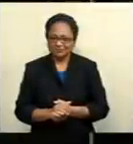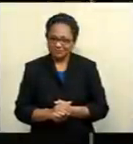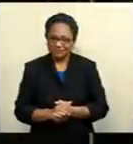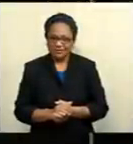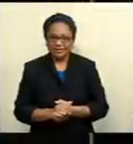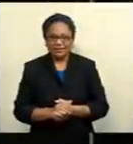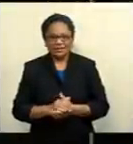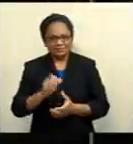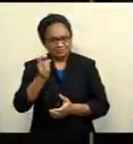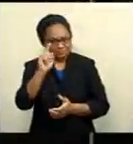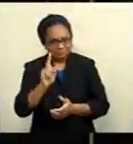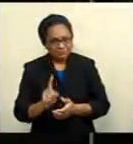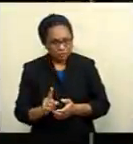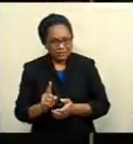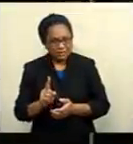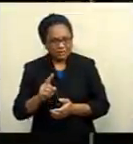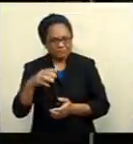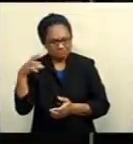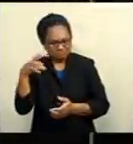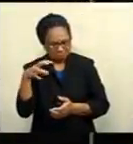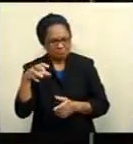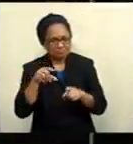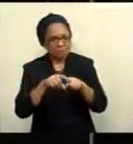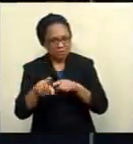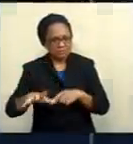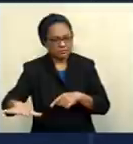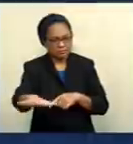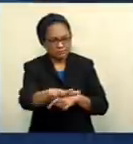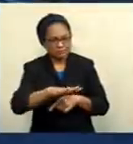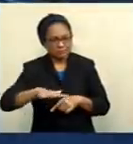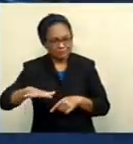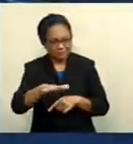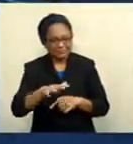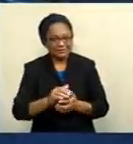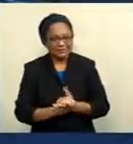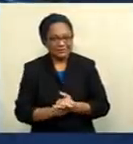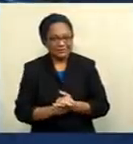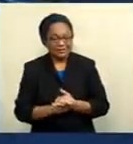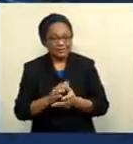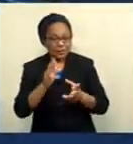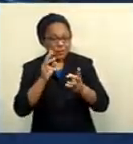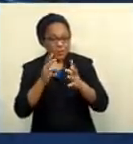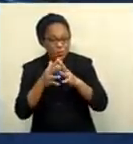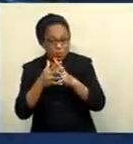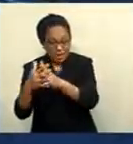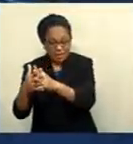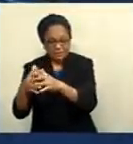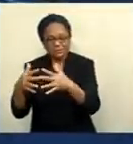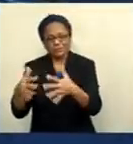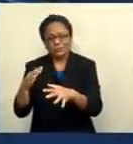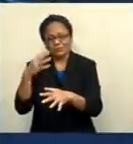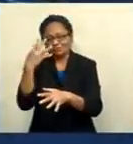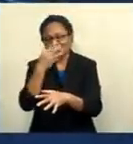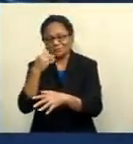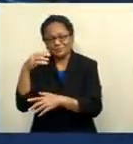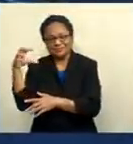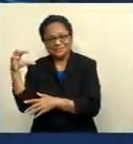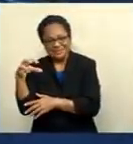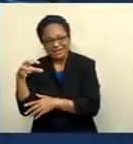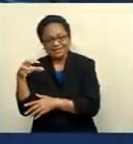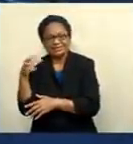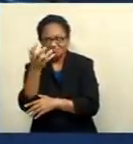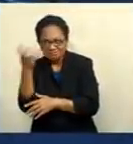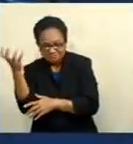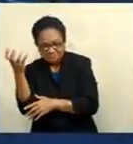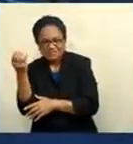Generally, fine conditions prevailed over most parts of the country again today. Looking at the west, beautiful with sunshine and patchy